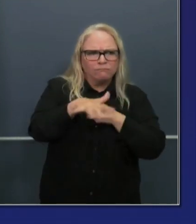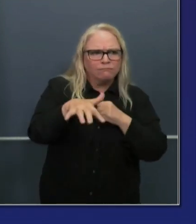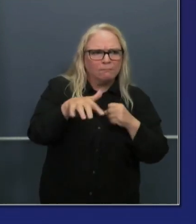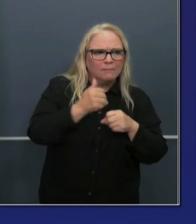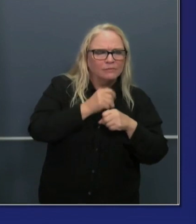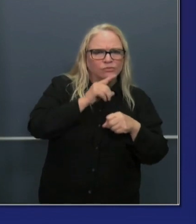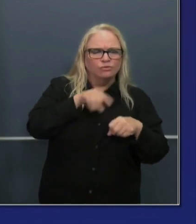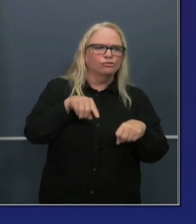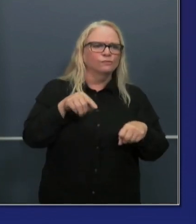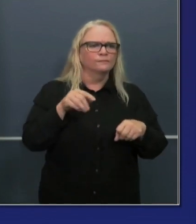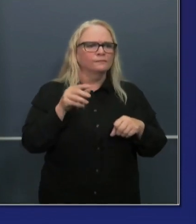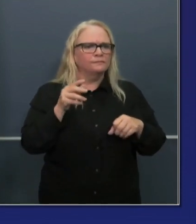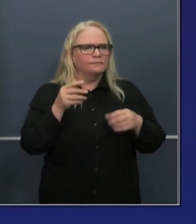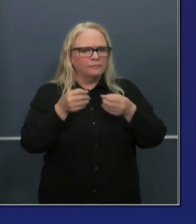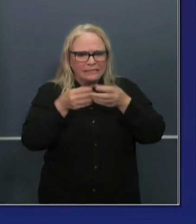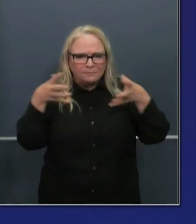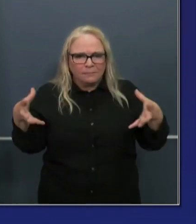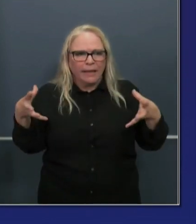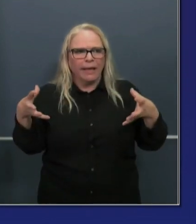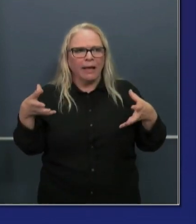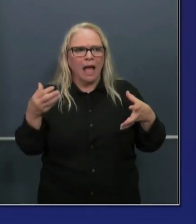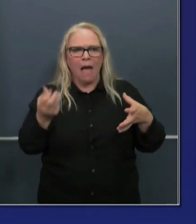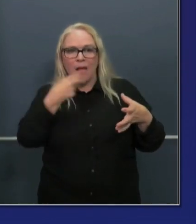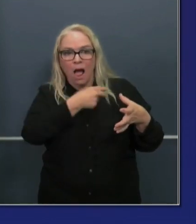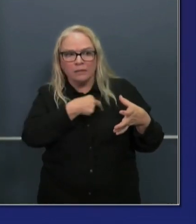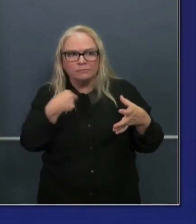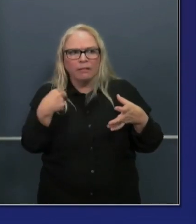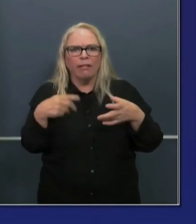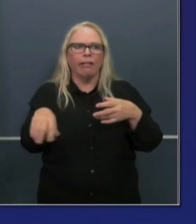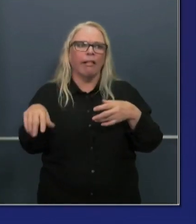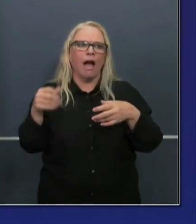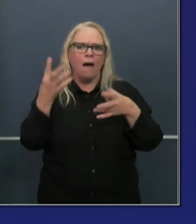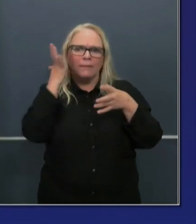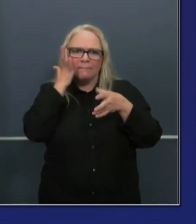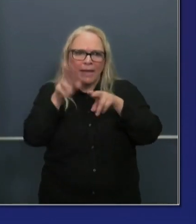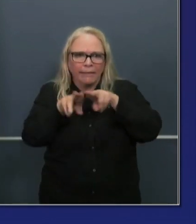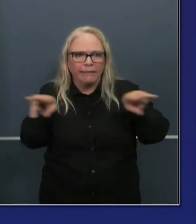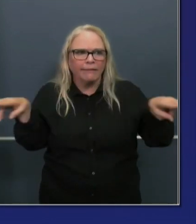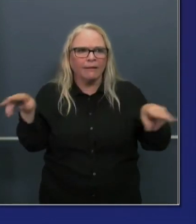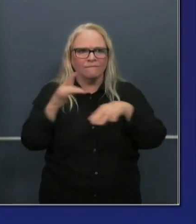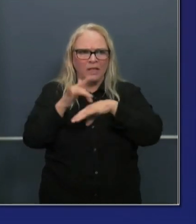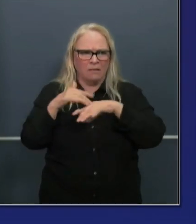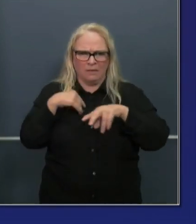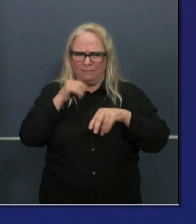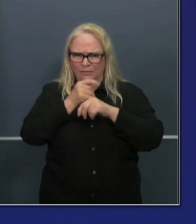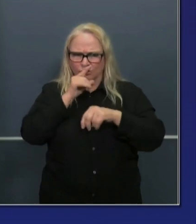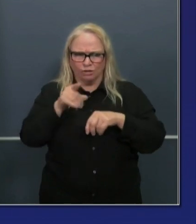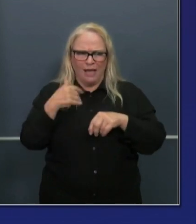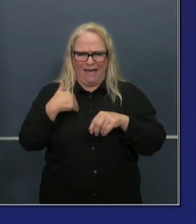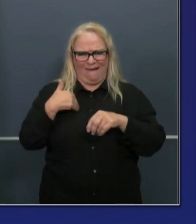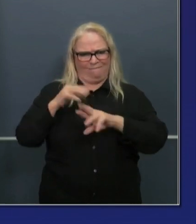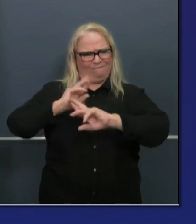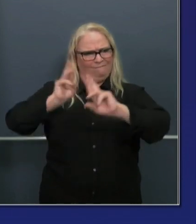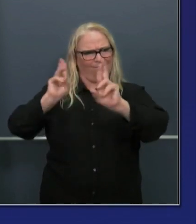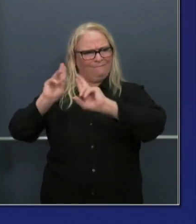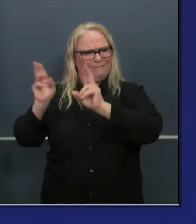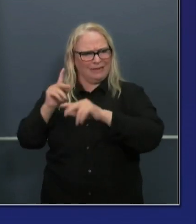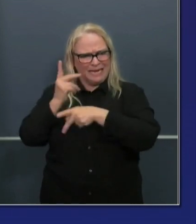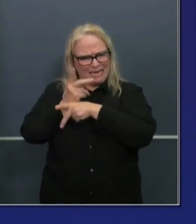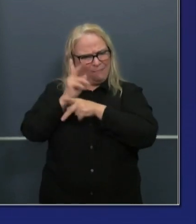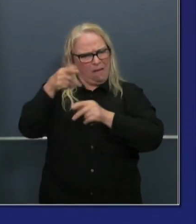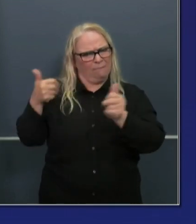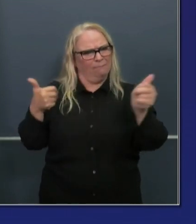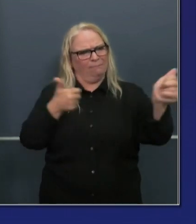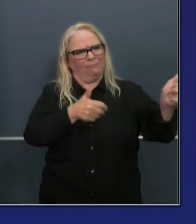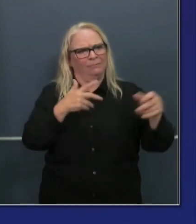we, again, wanted to spend the last few months doing more so we can do better and be more responsive if